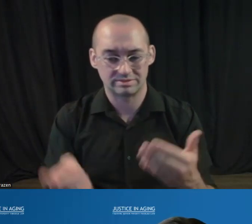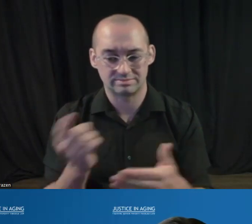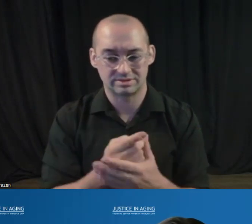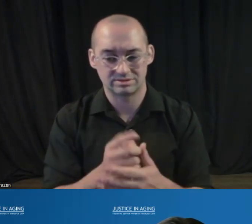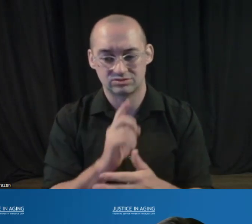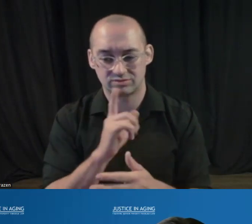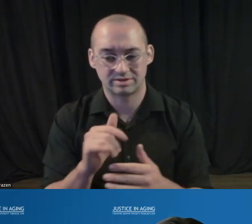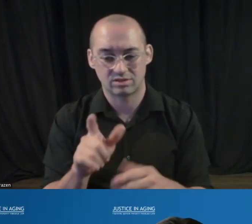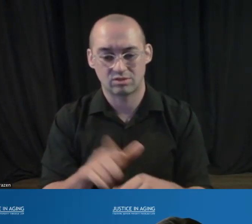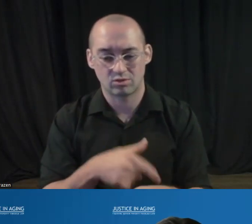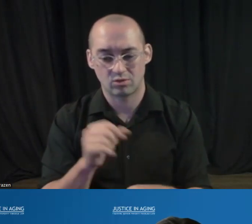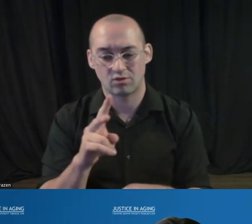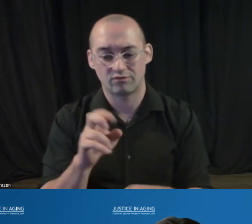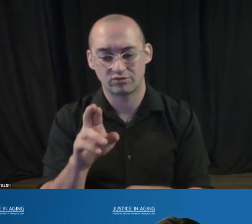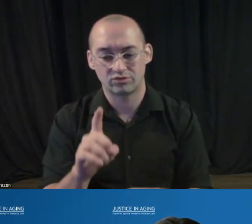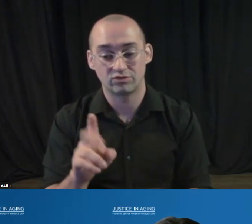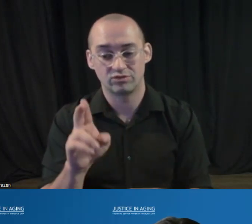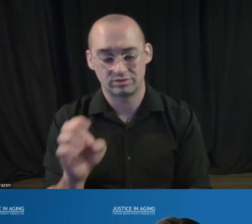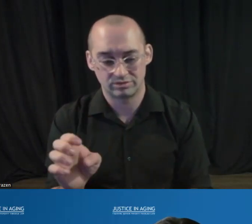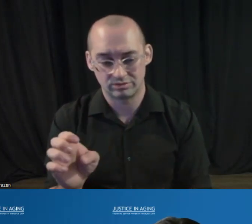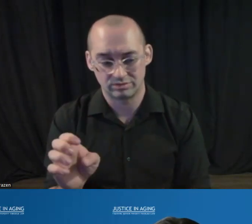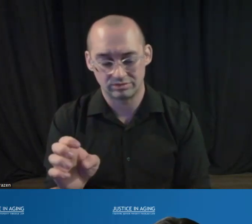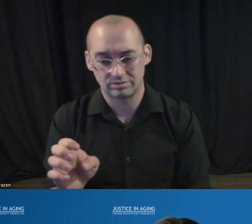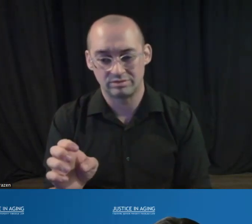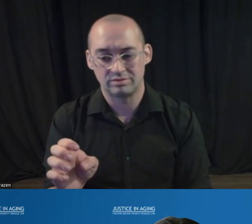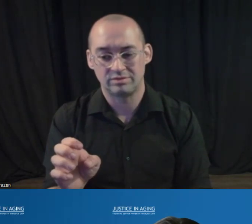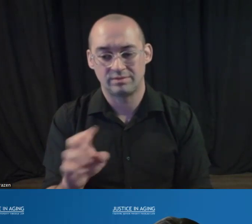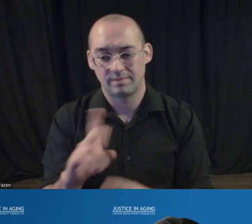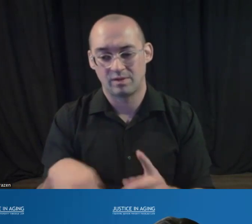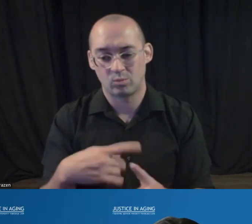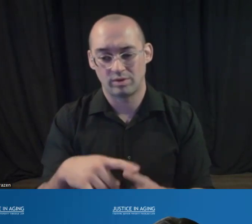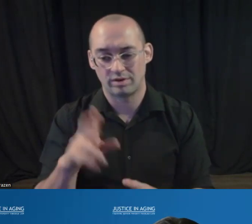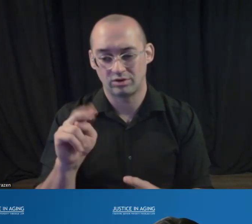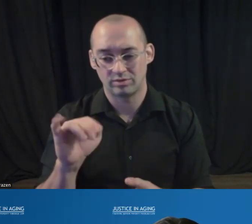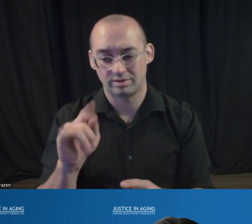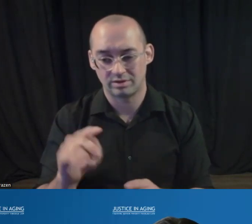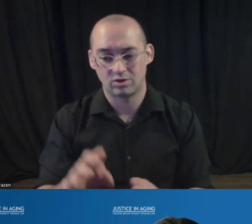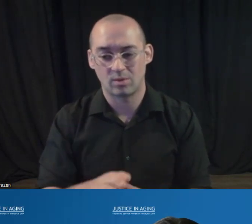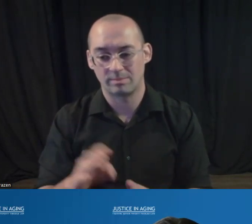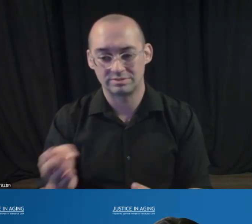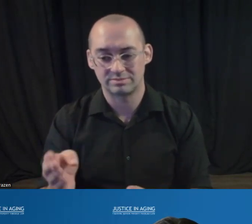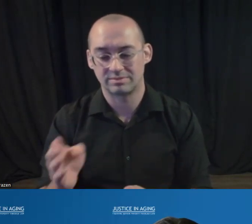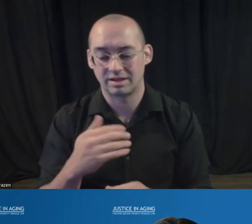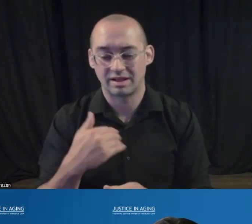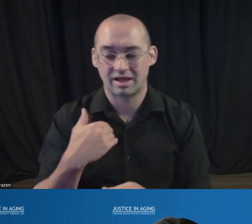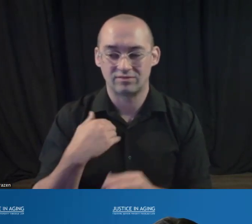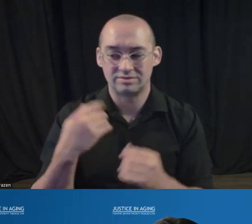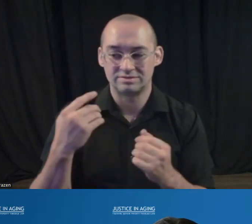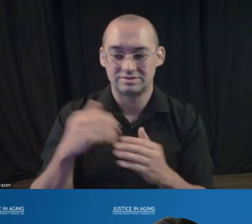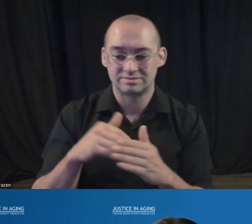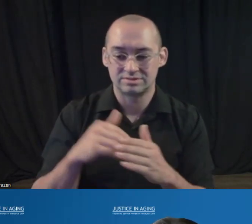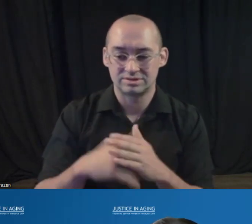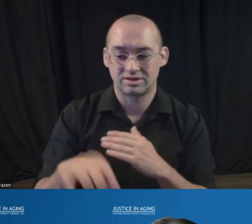long overdue. And when a unit opens up that has accessibility